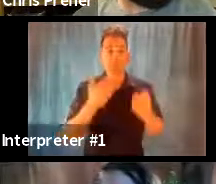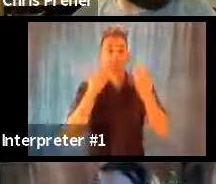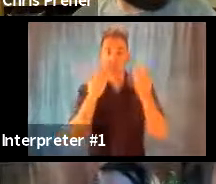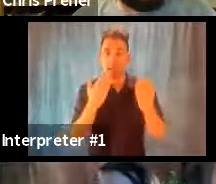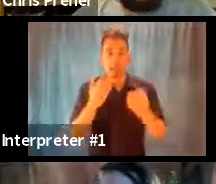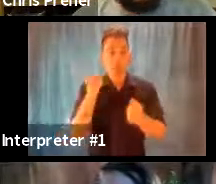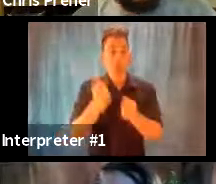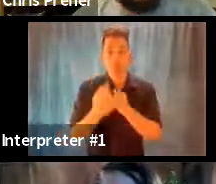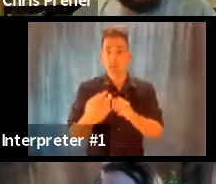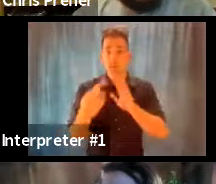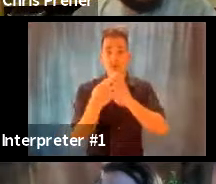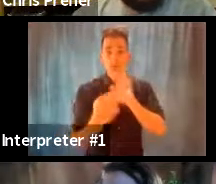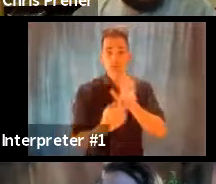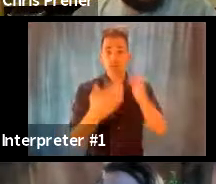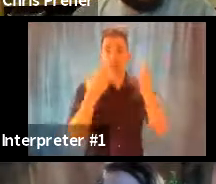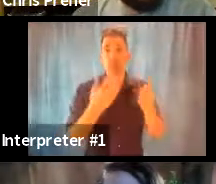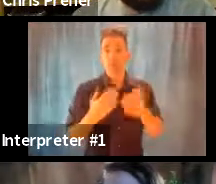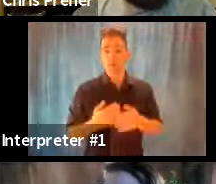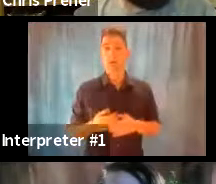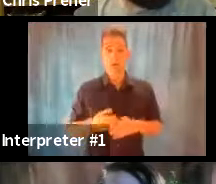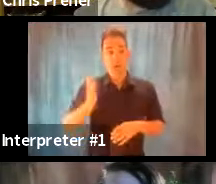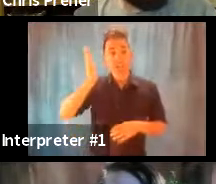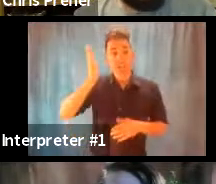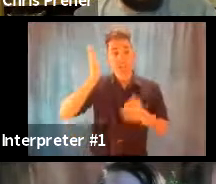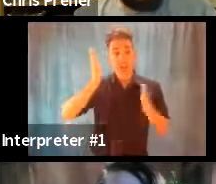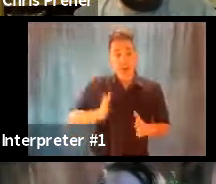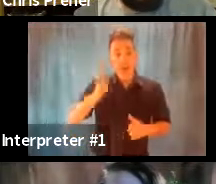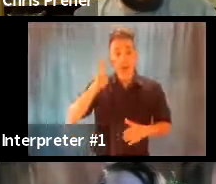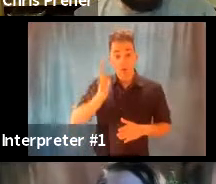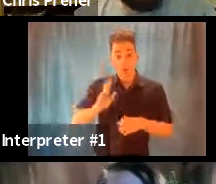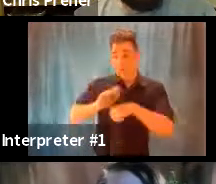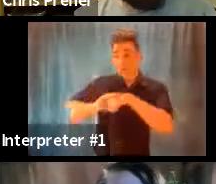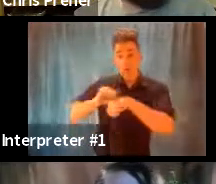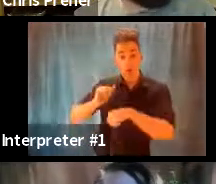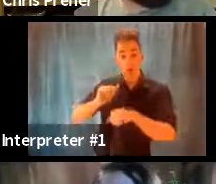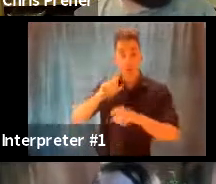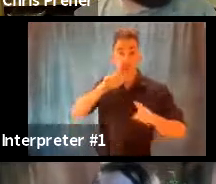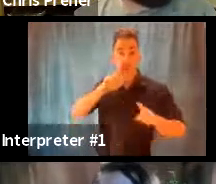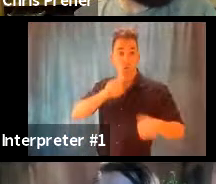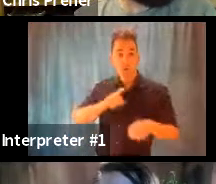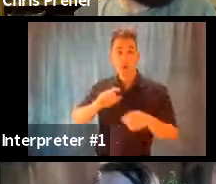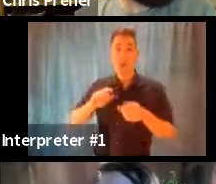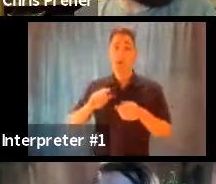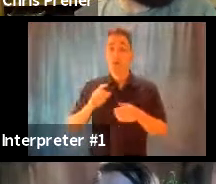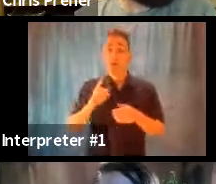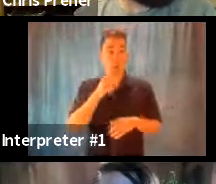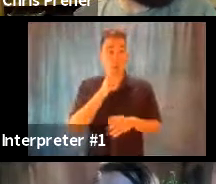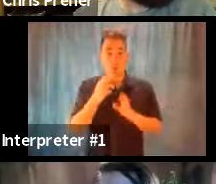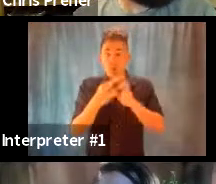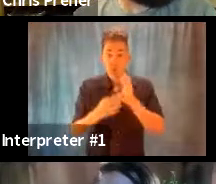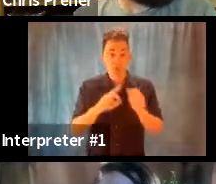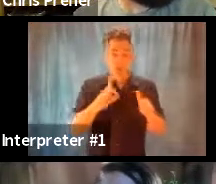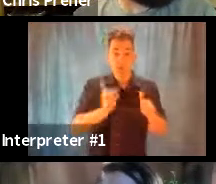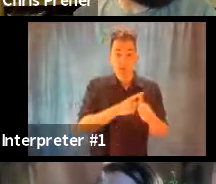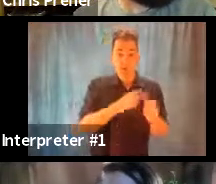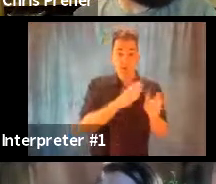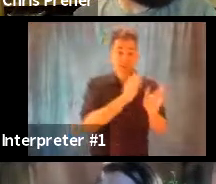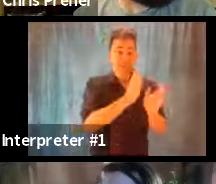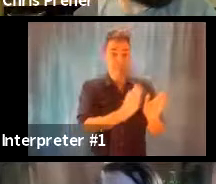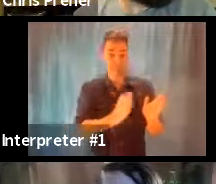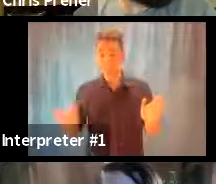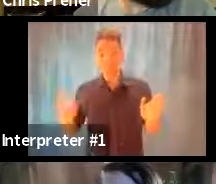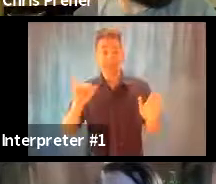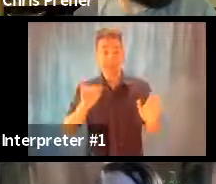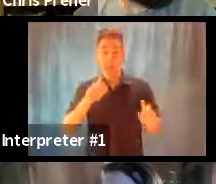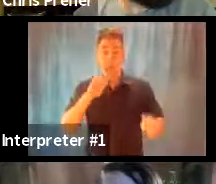to speak in the order in which they registered. It just seems to be the easiest and most fair way to do it. I know there's a million ways to do